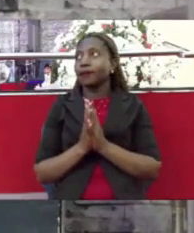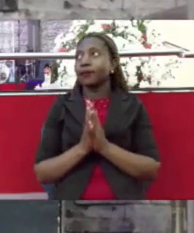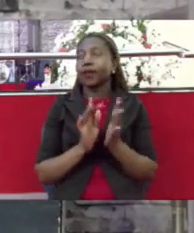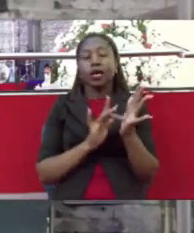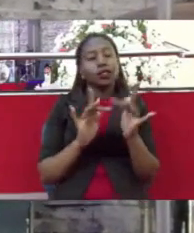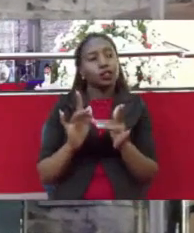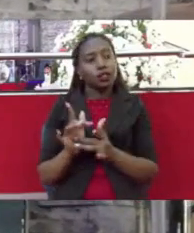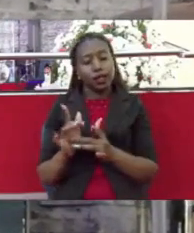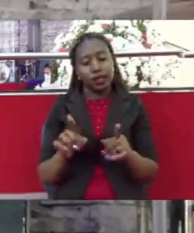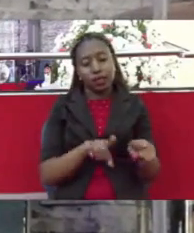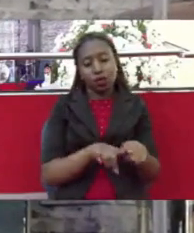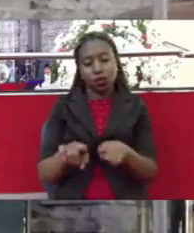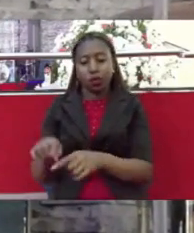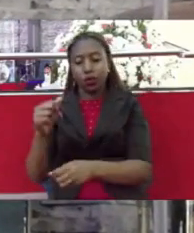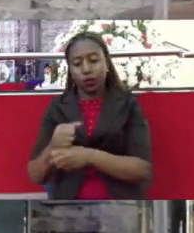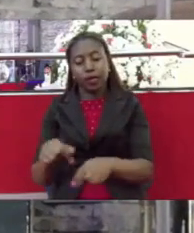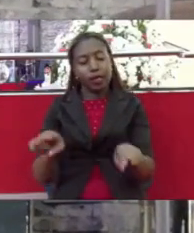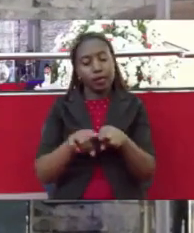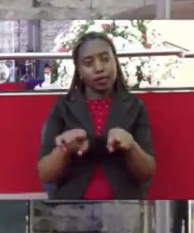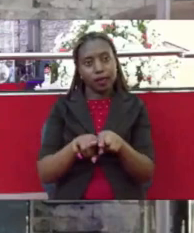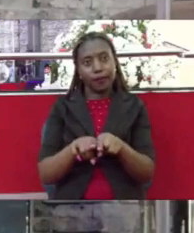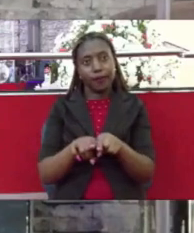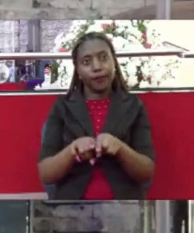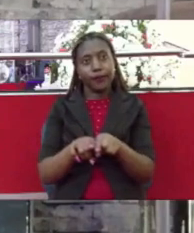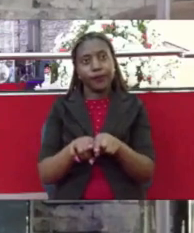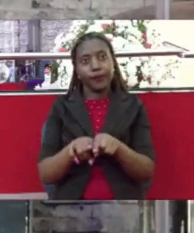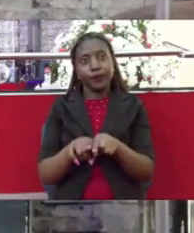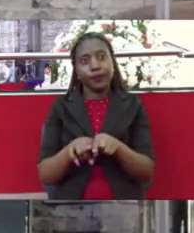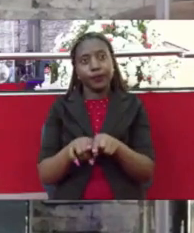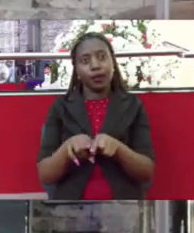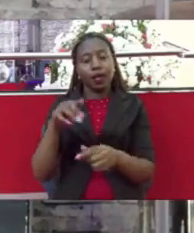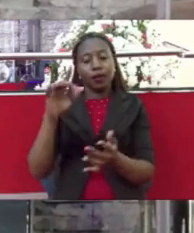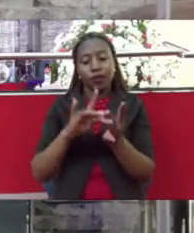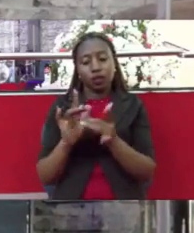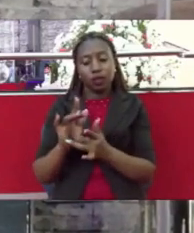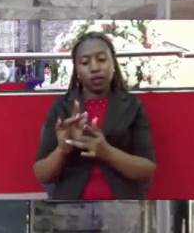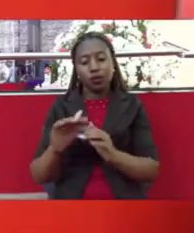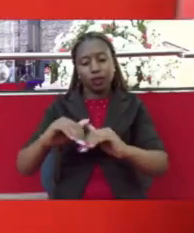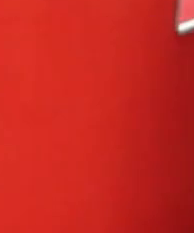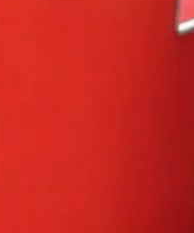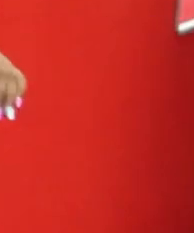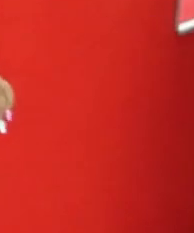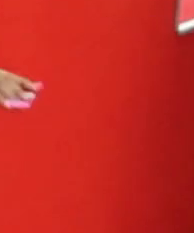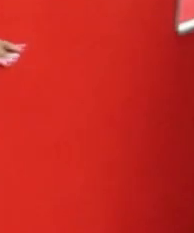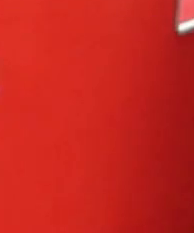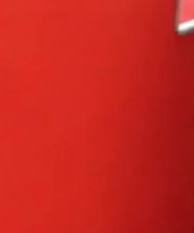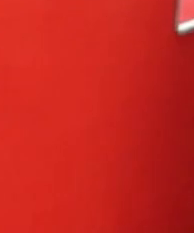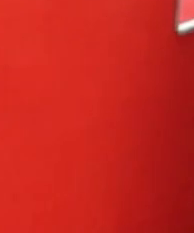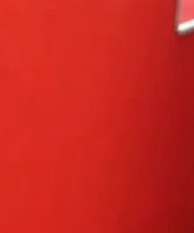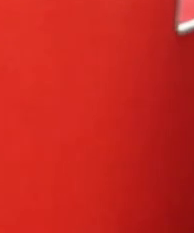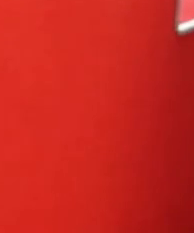is also doing the same. Yesu pia yuafanya vile. So he will separate the good and the bad. Atatenganisha mazuri